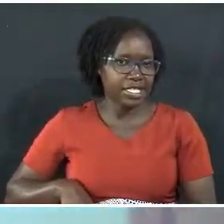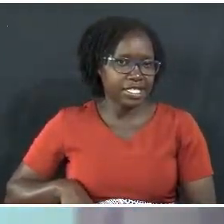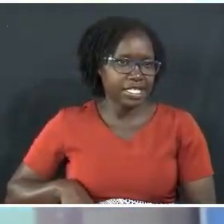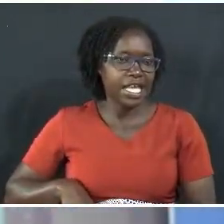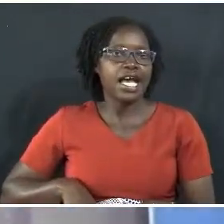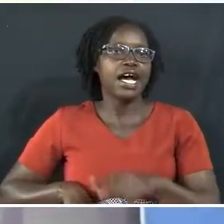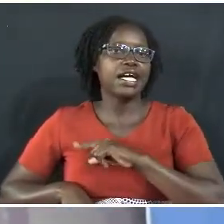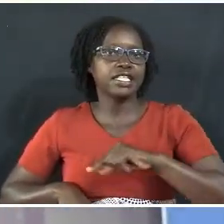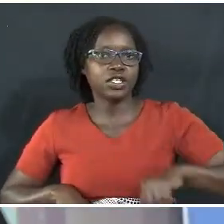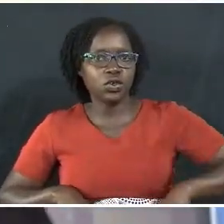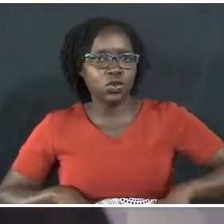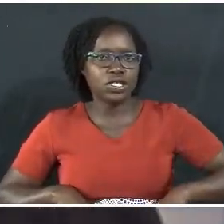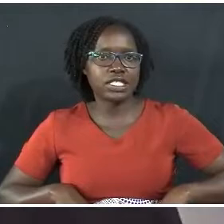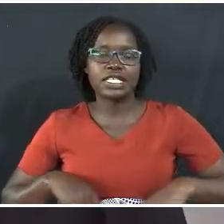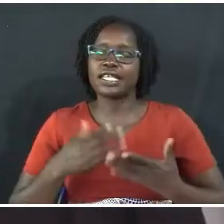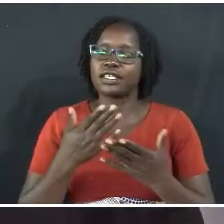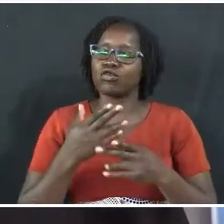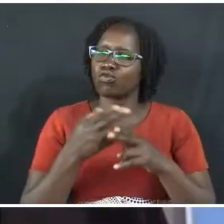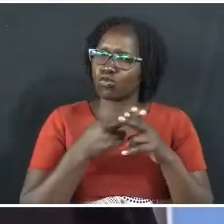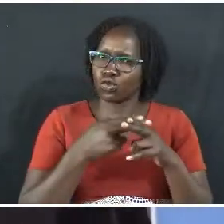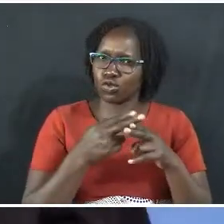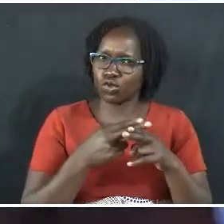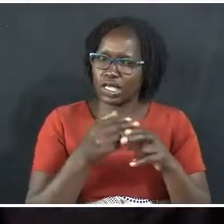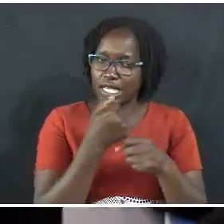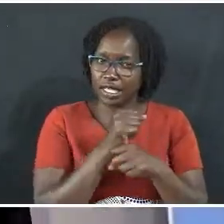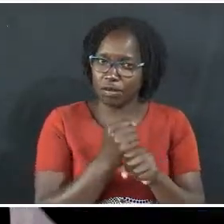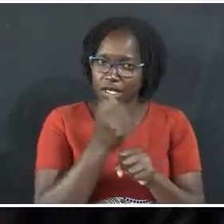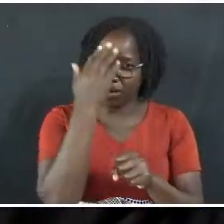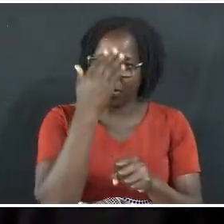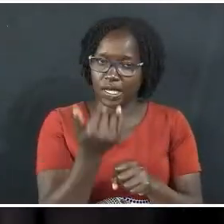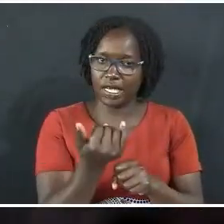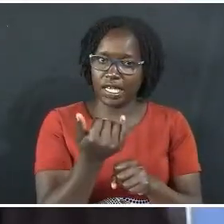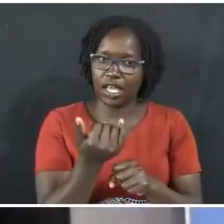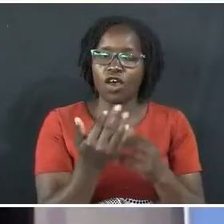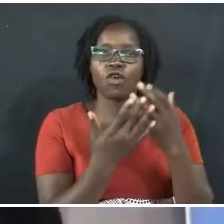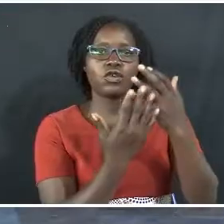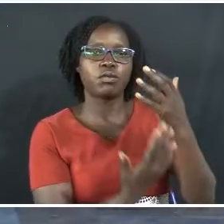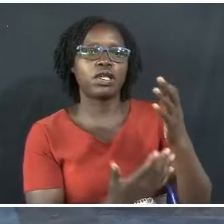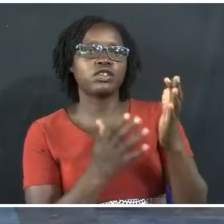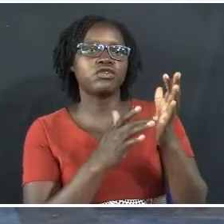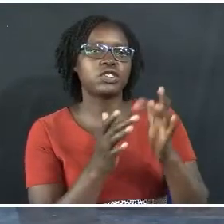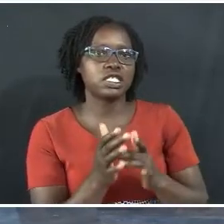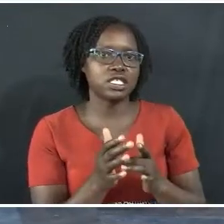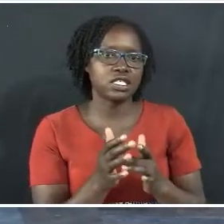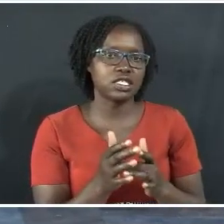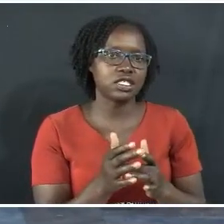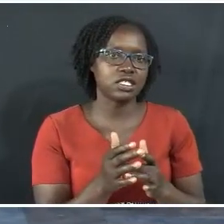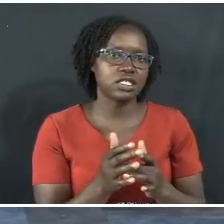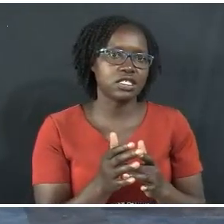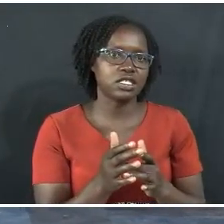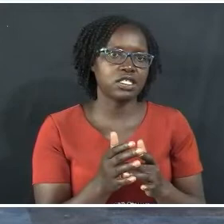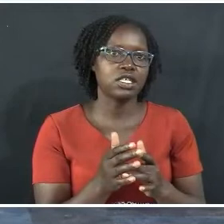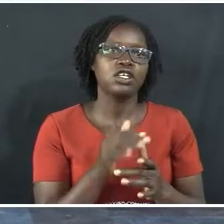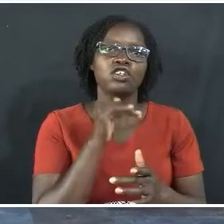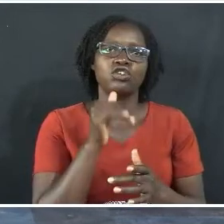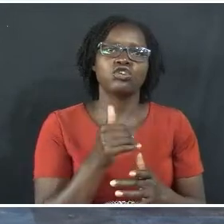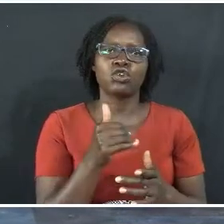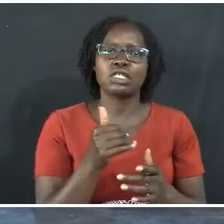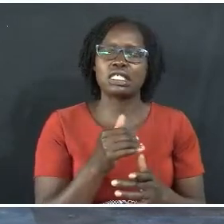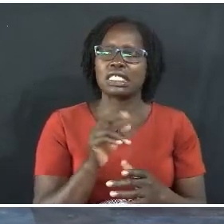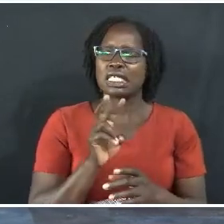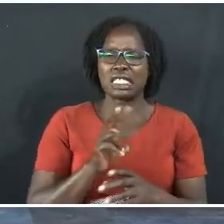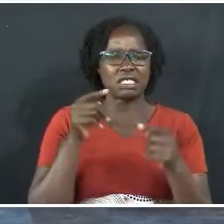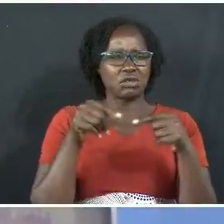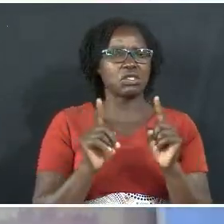and queens in the making because of the blood of Jesus. Do not see